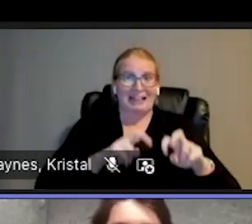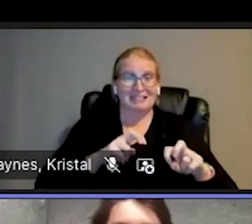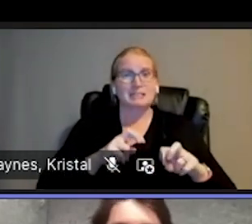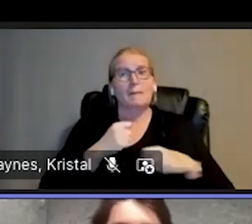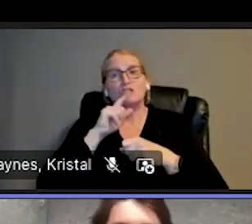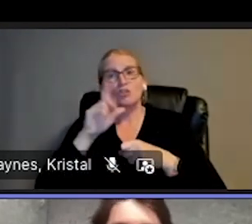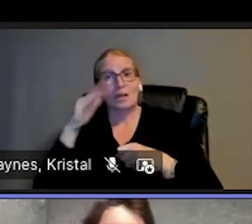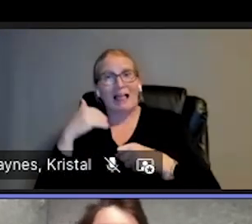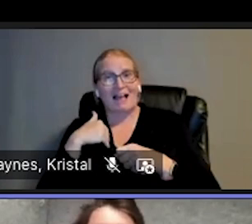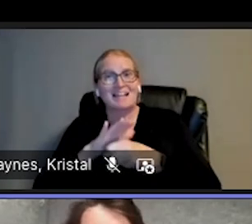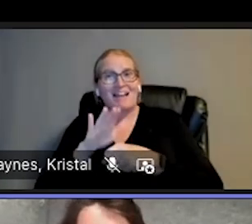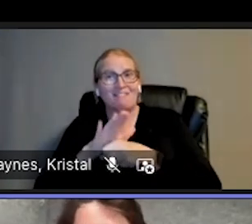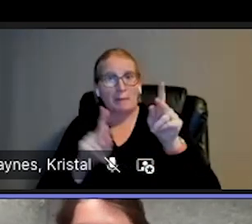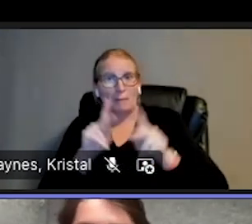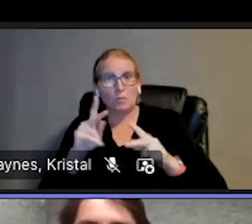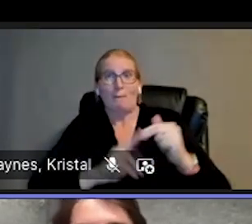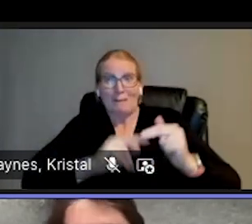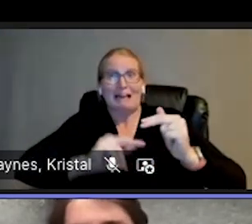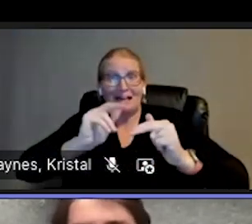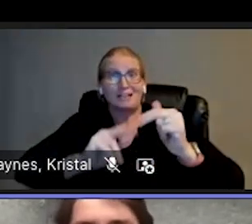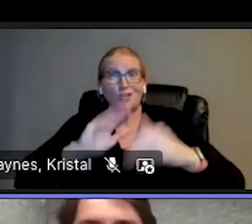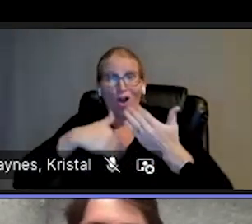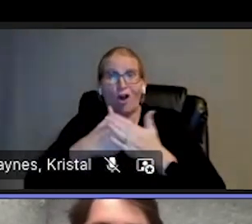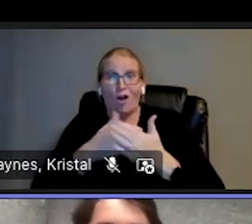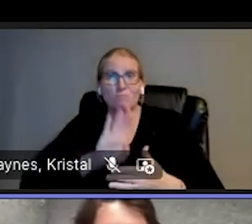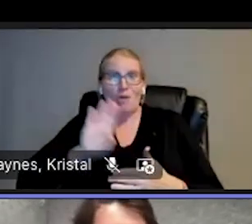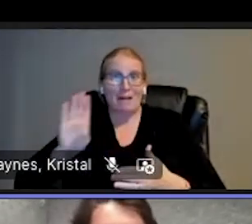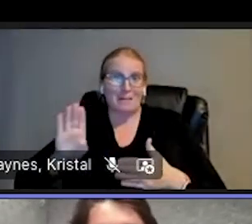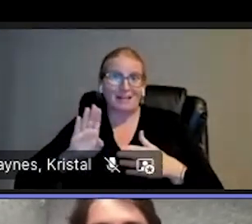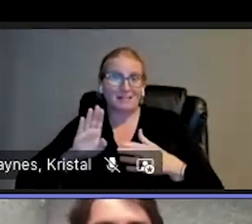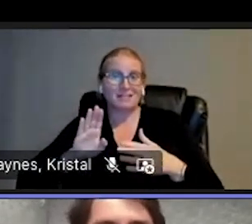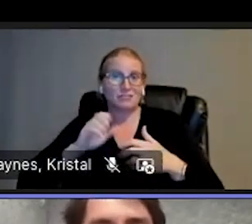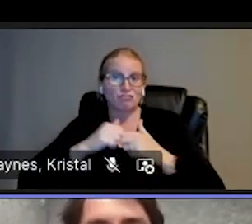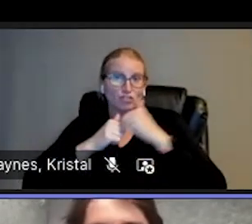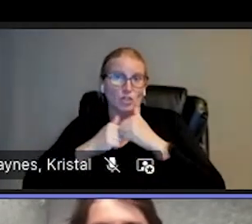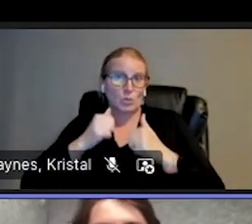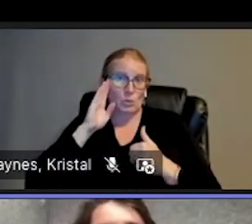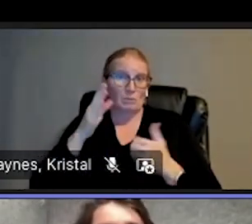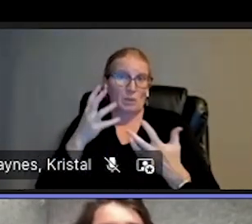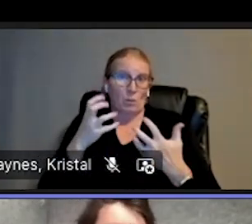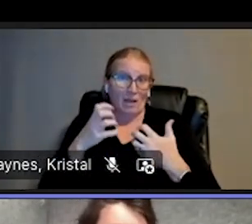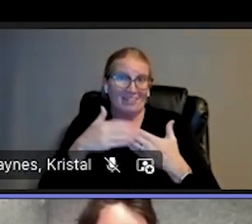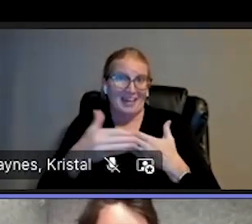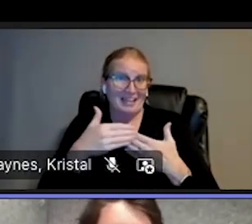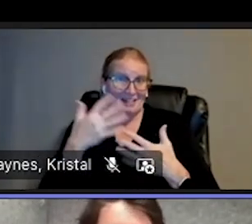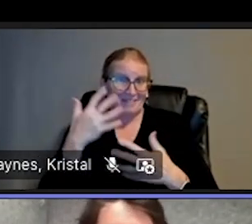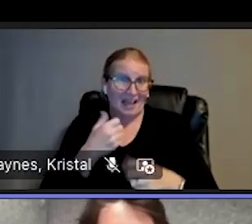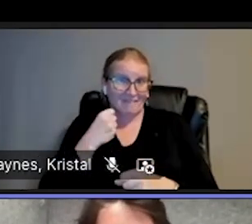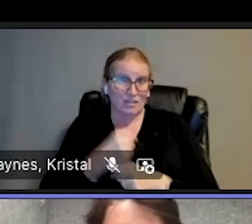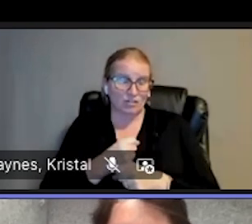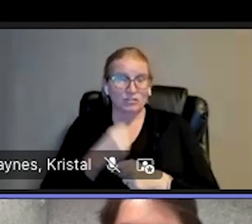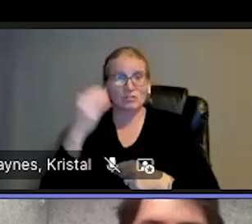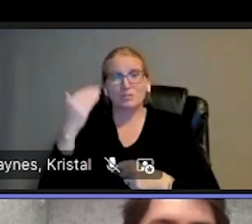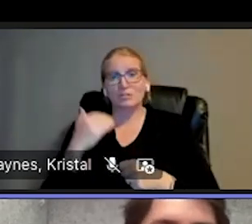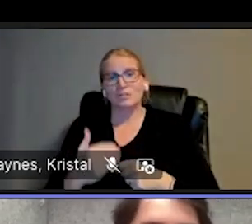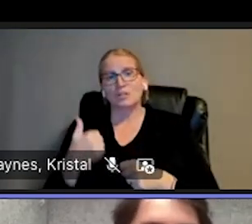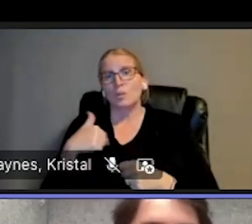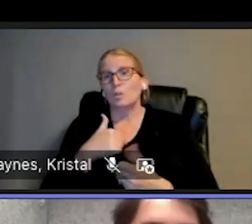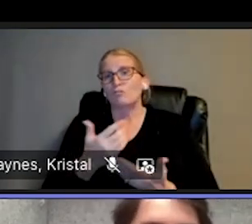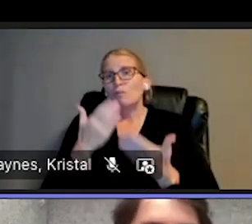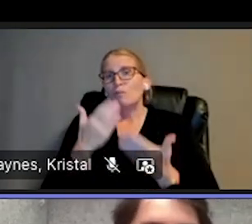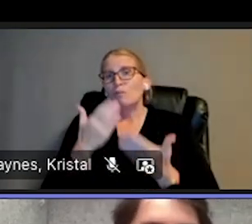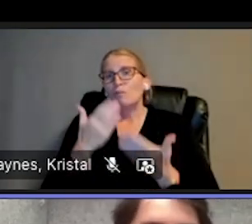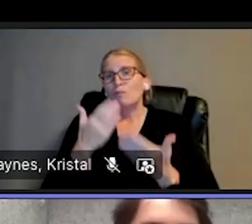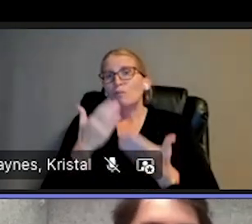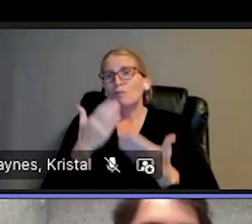all the broadband we hope to build over the next 5 years. And we also recommend that the Vermont Community Broadband Board lead